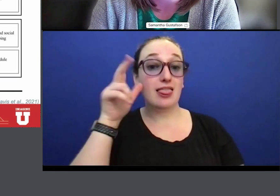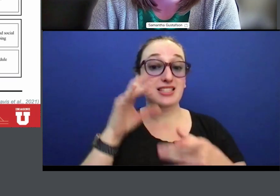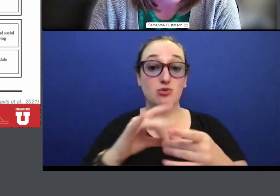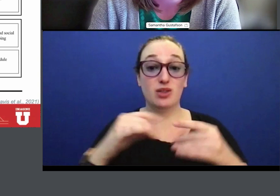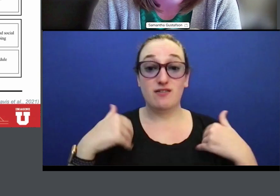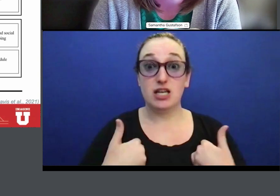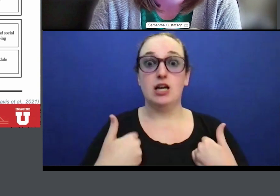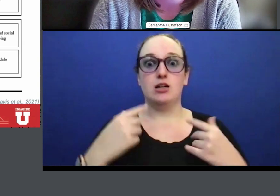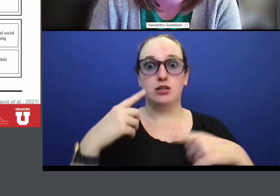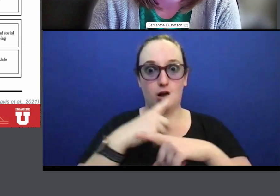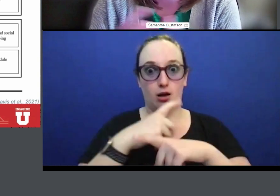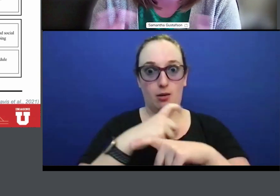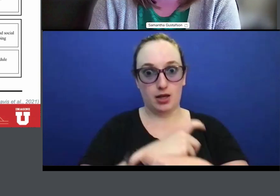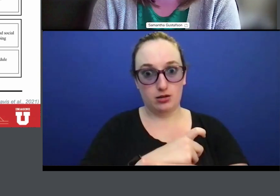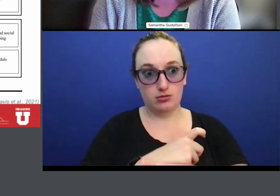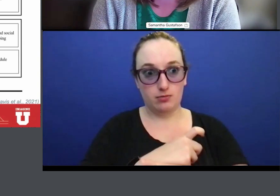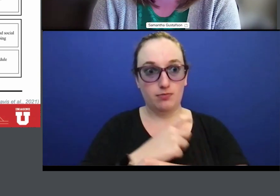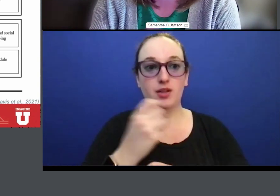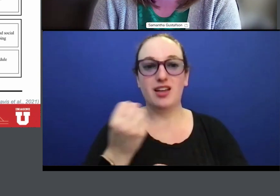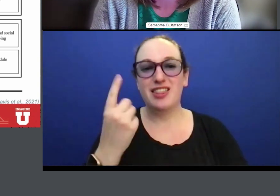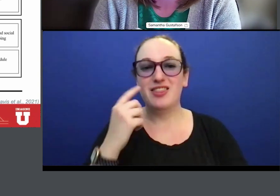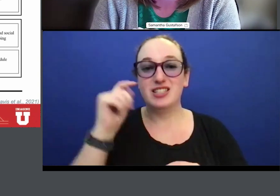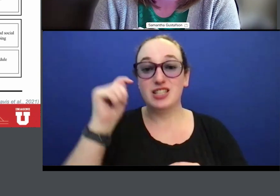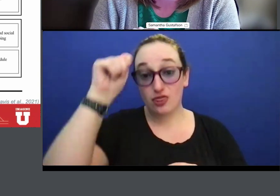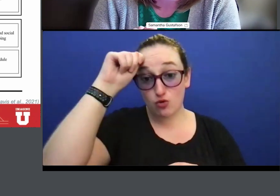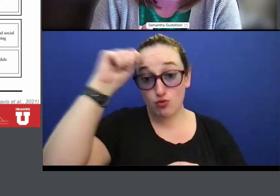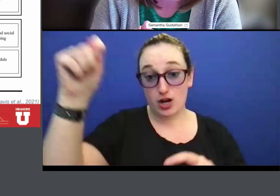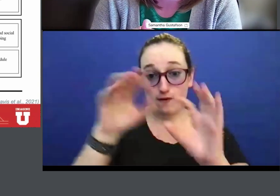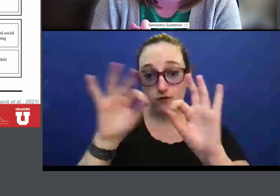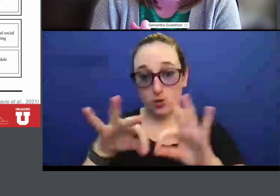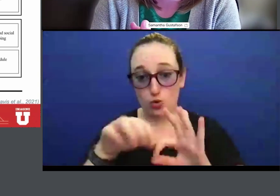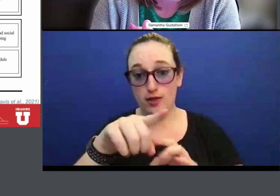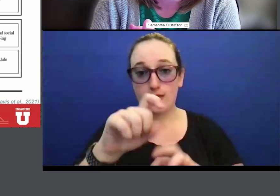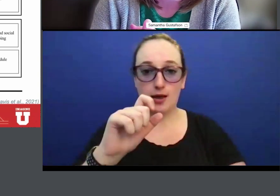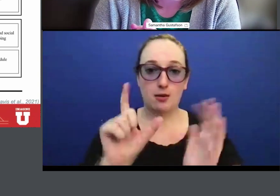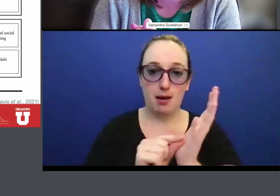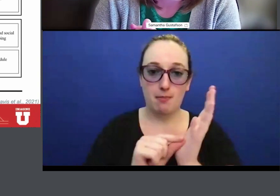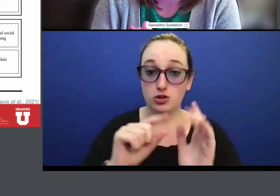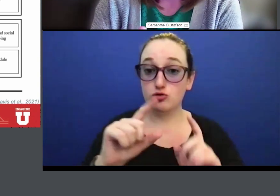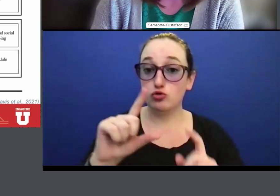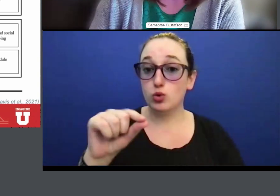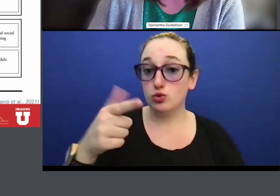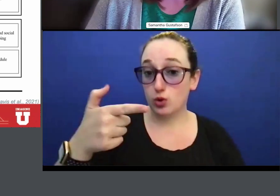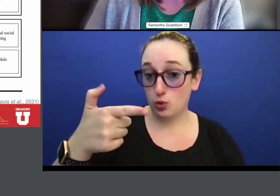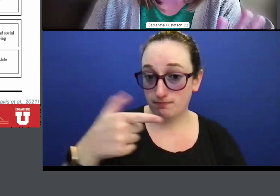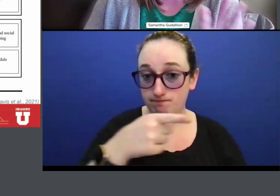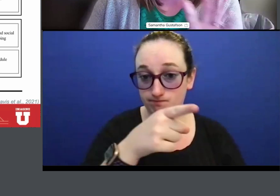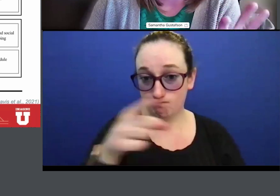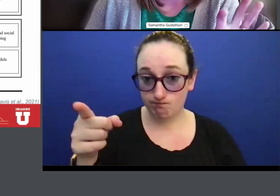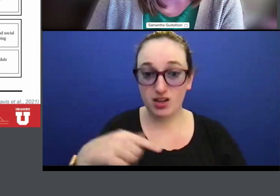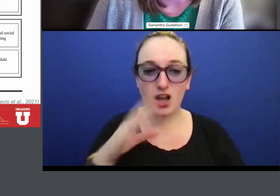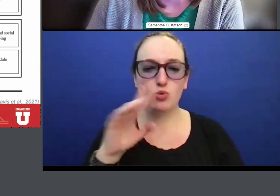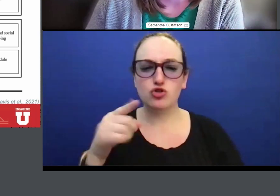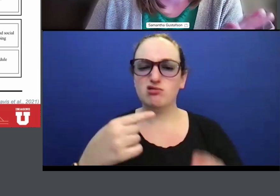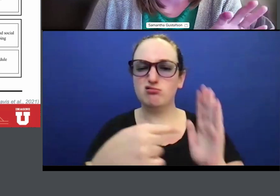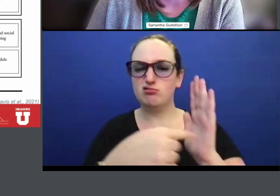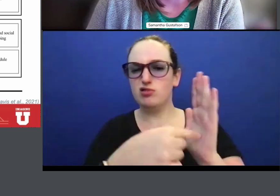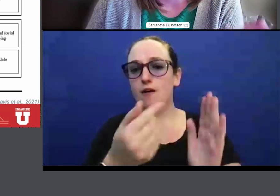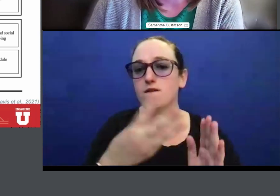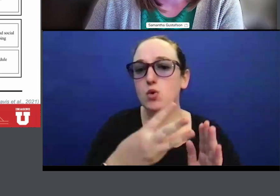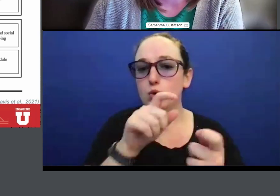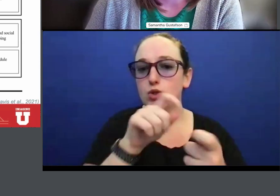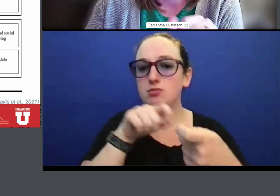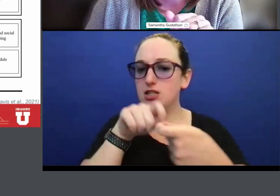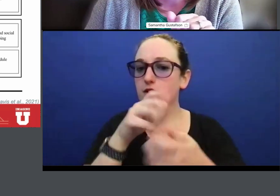complicated. So, this is their theoretical framework that they've published in the 2021 paper. And I'm just going to highlight some